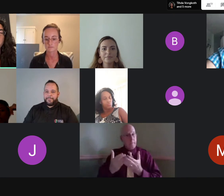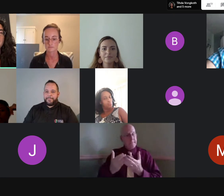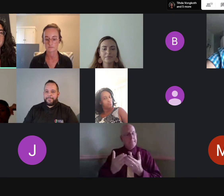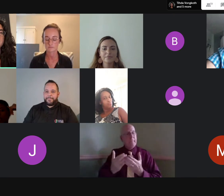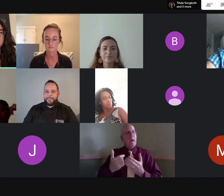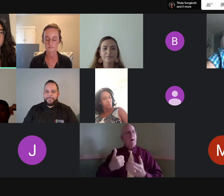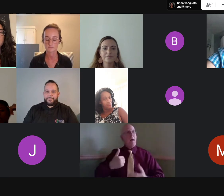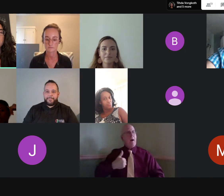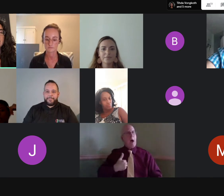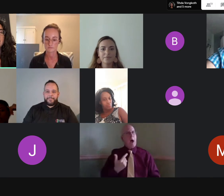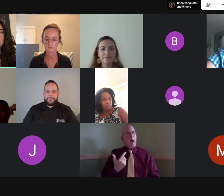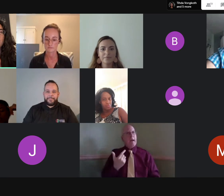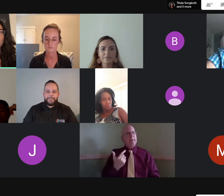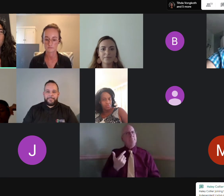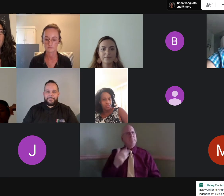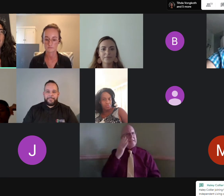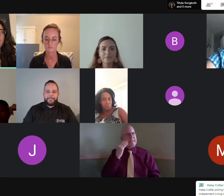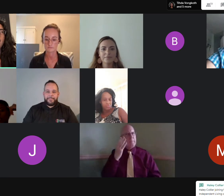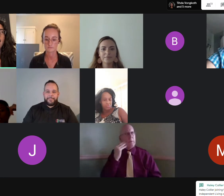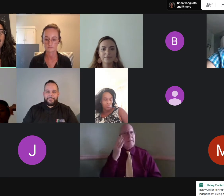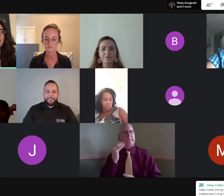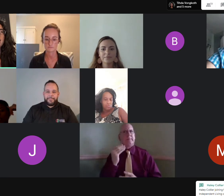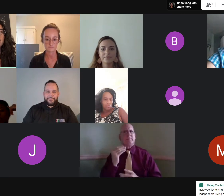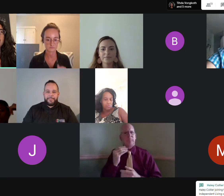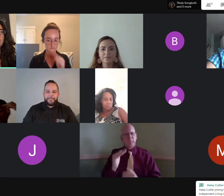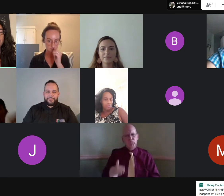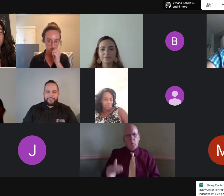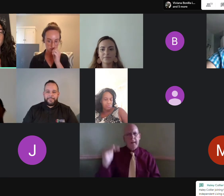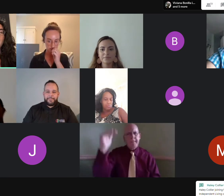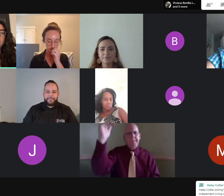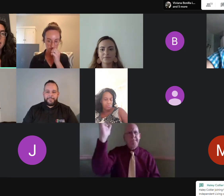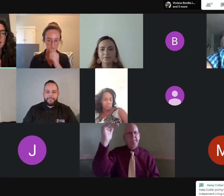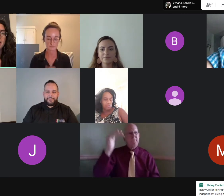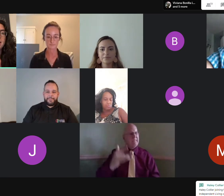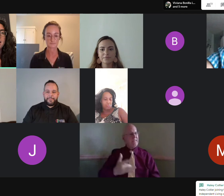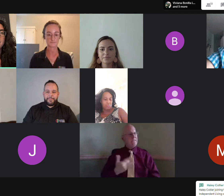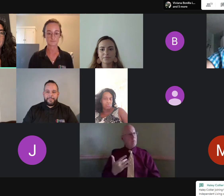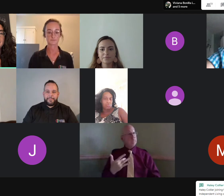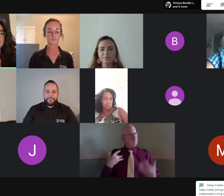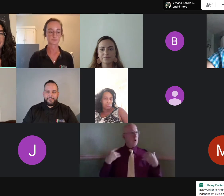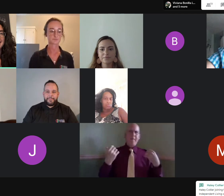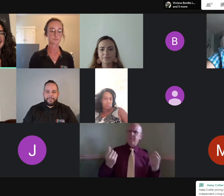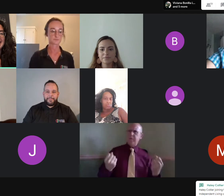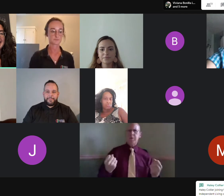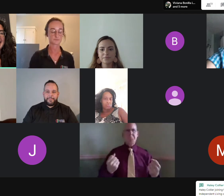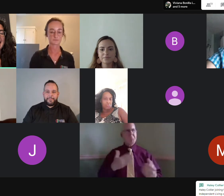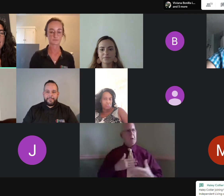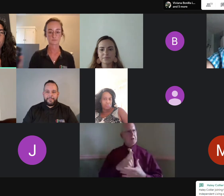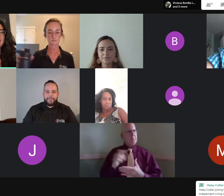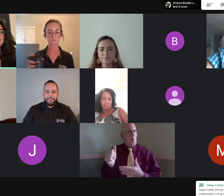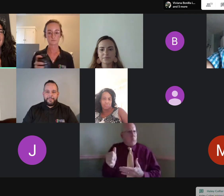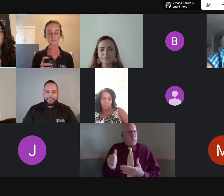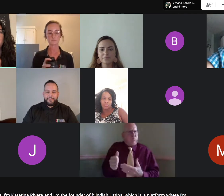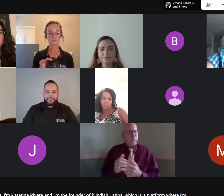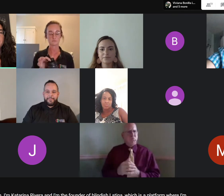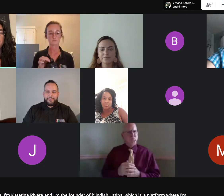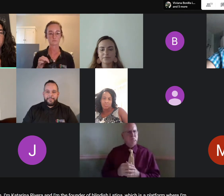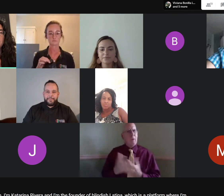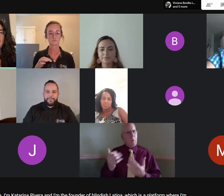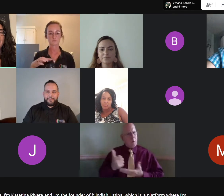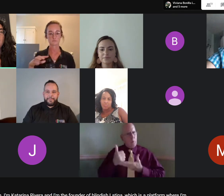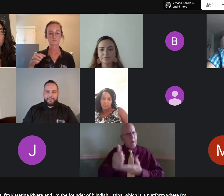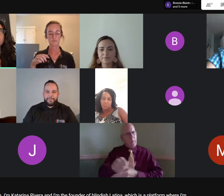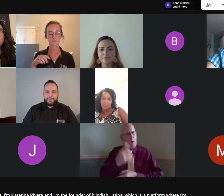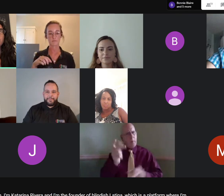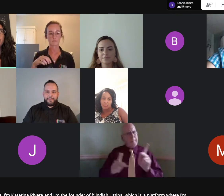to a point in my disability journey where I felt confident in my disability and wanted to help other